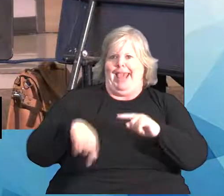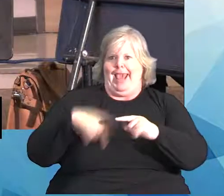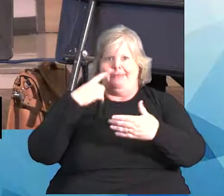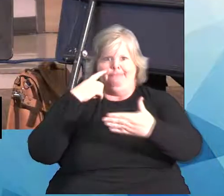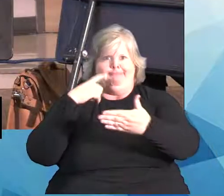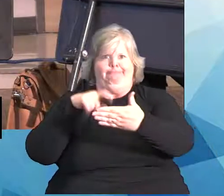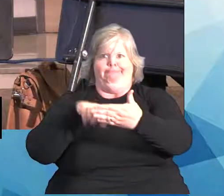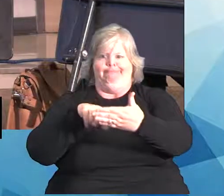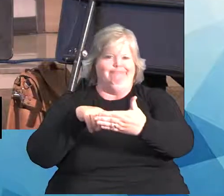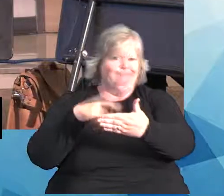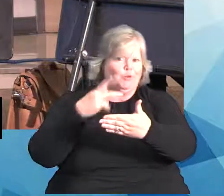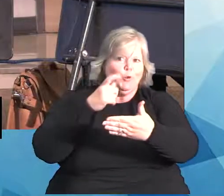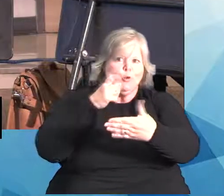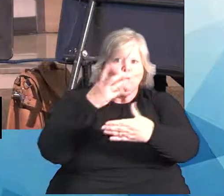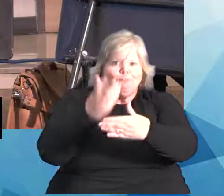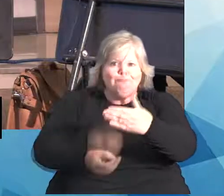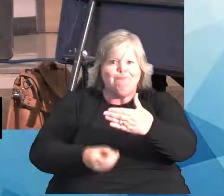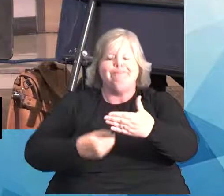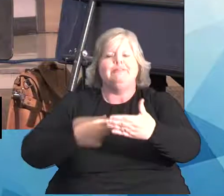myself.